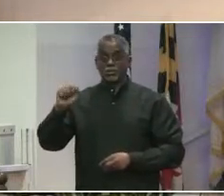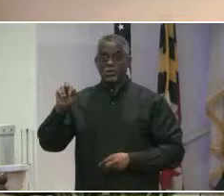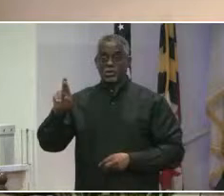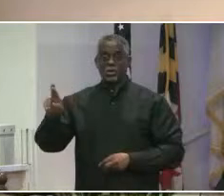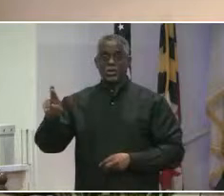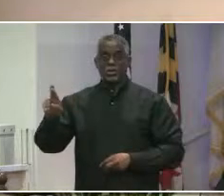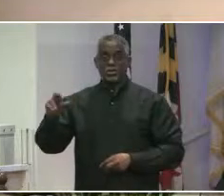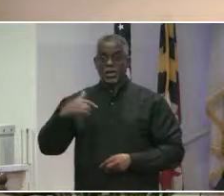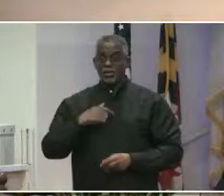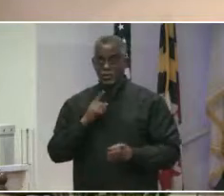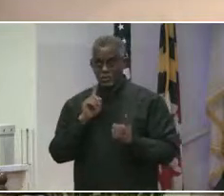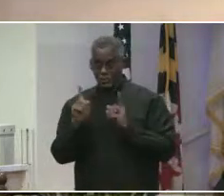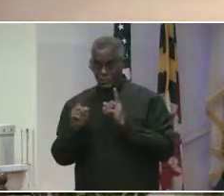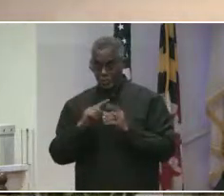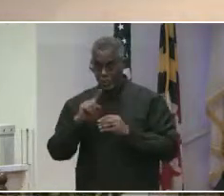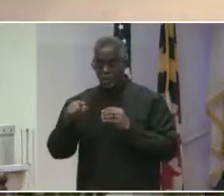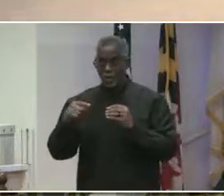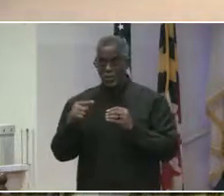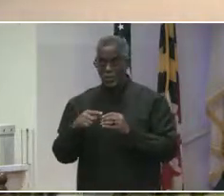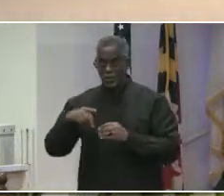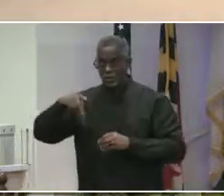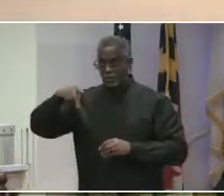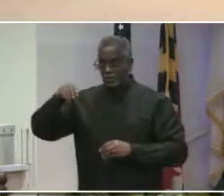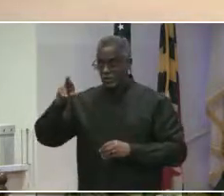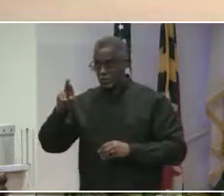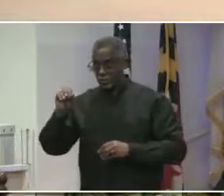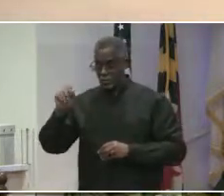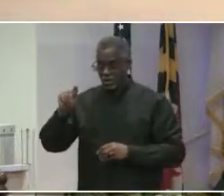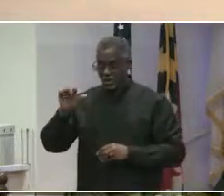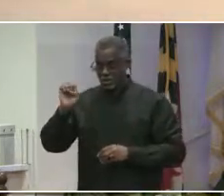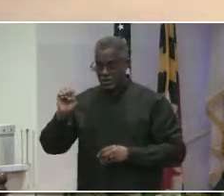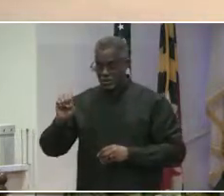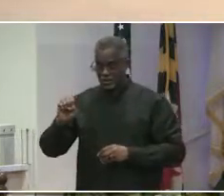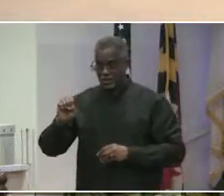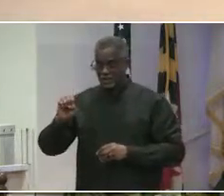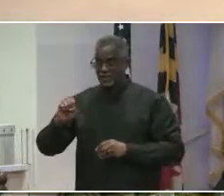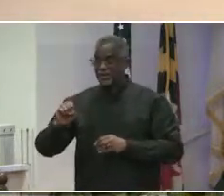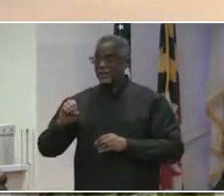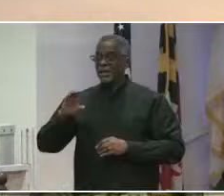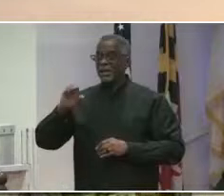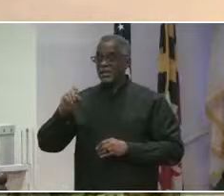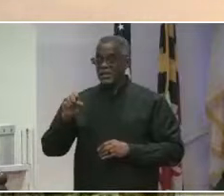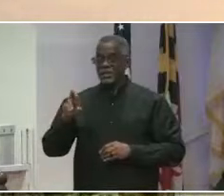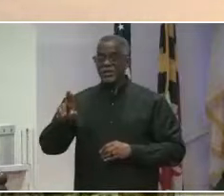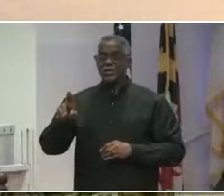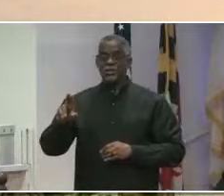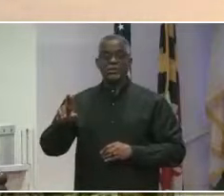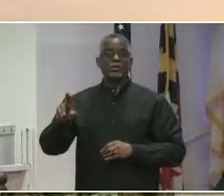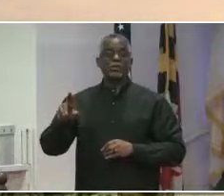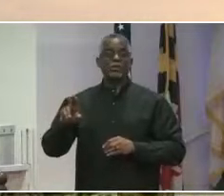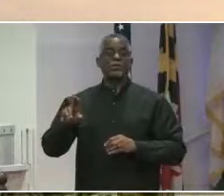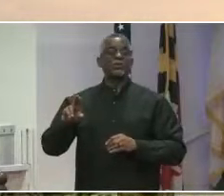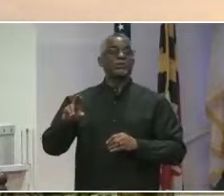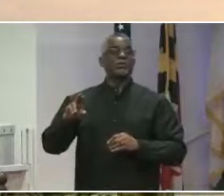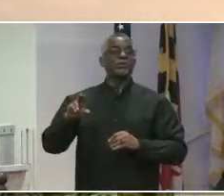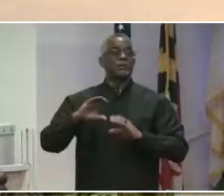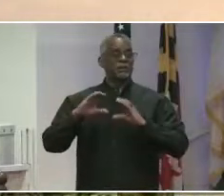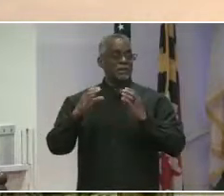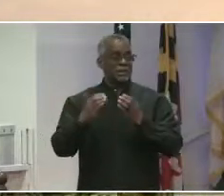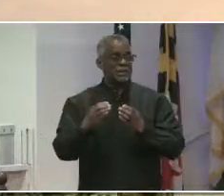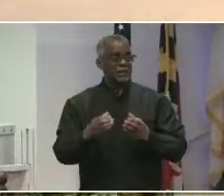I want to talk about this prostate cancer seminar. Brother Battle, stand up, and Pastor Abraham